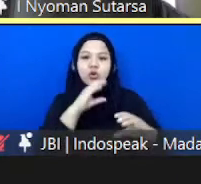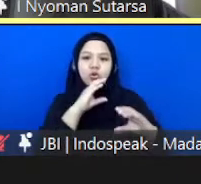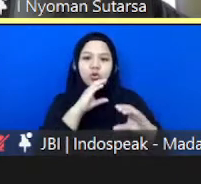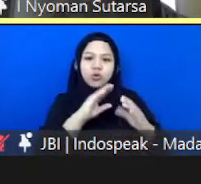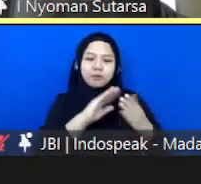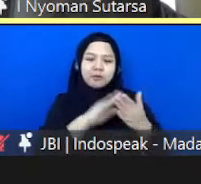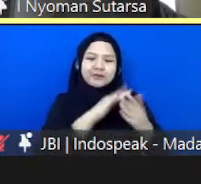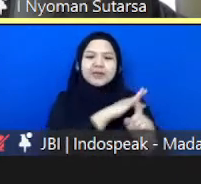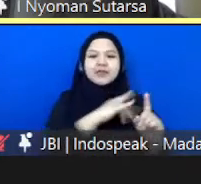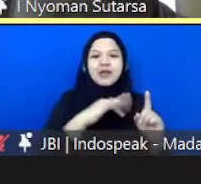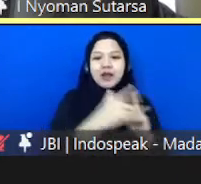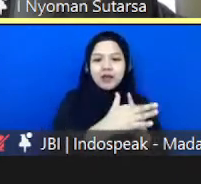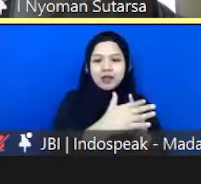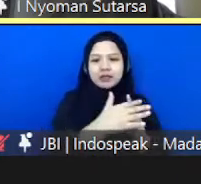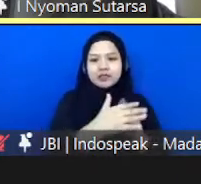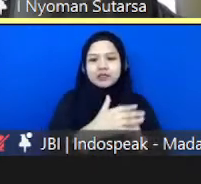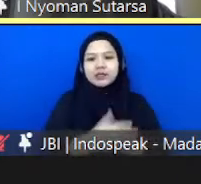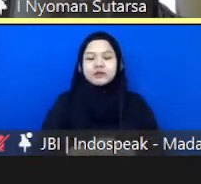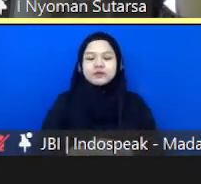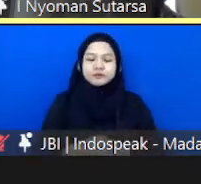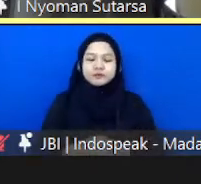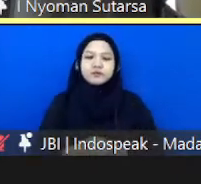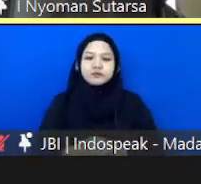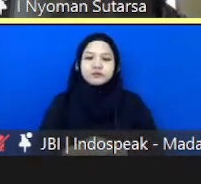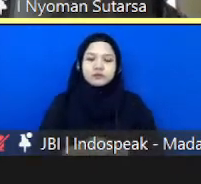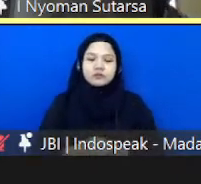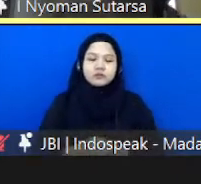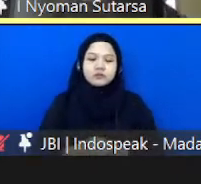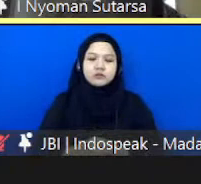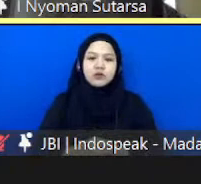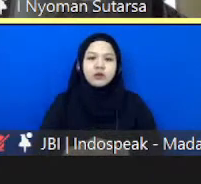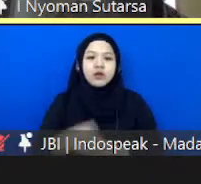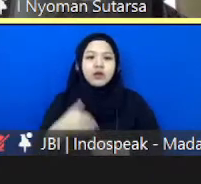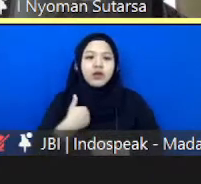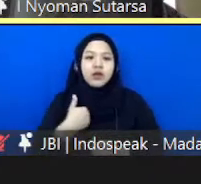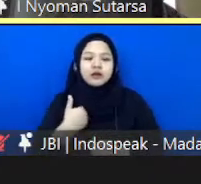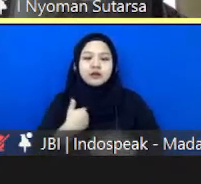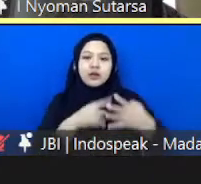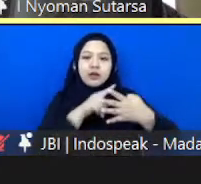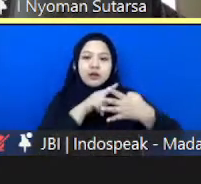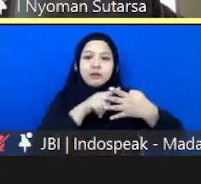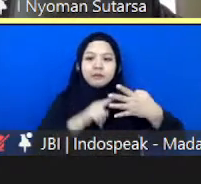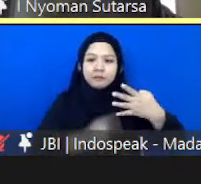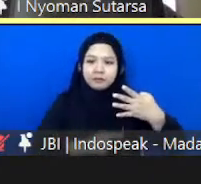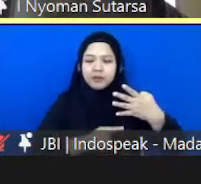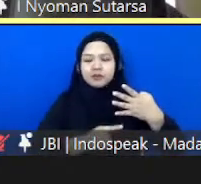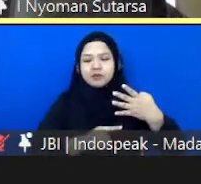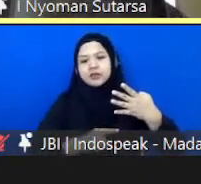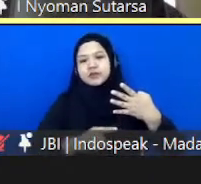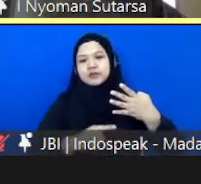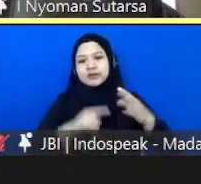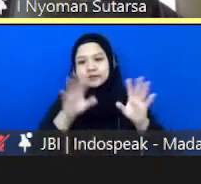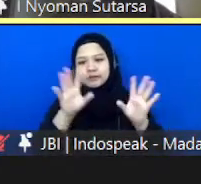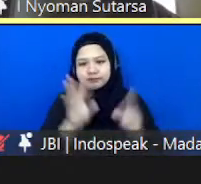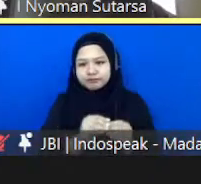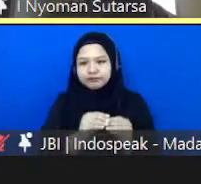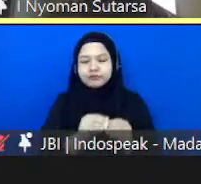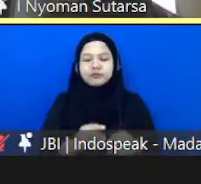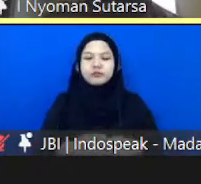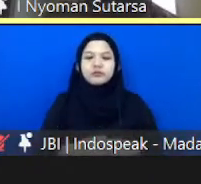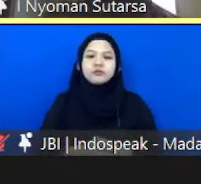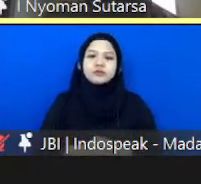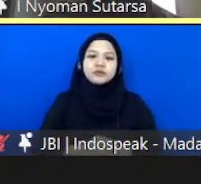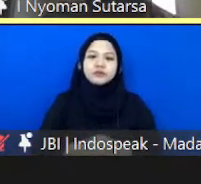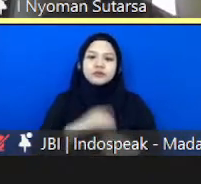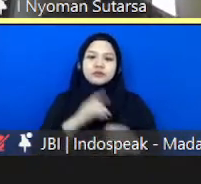And to conclude, I would like to highlight 4 key points in this particular presentation. So the first one is that